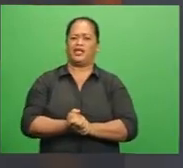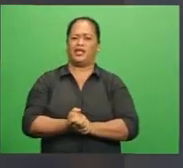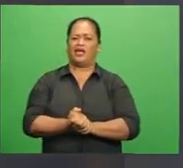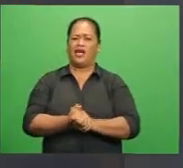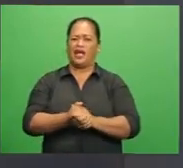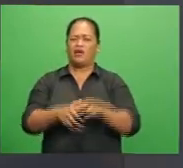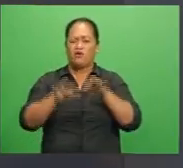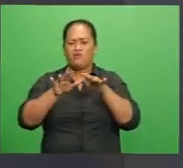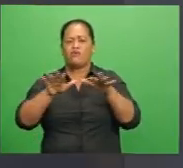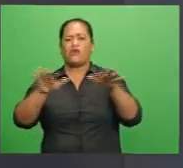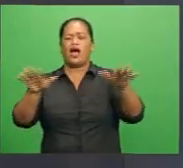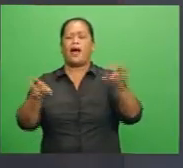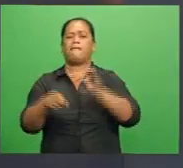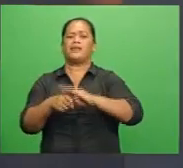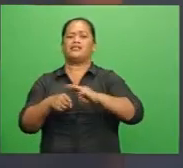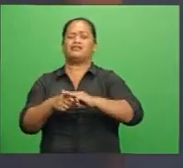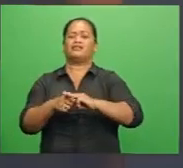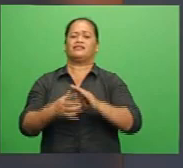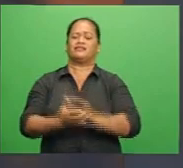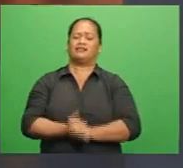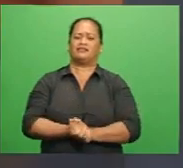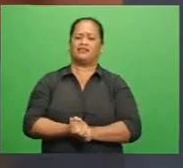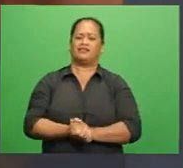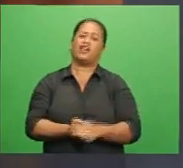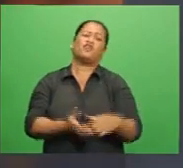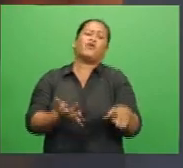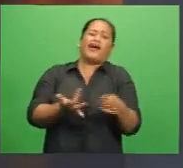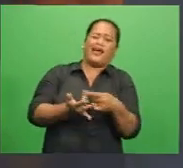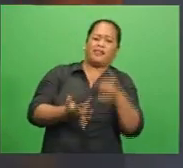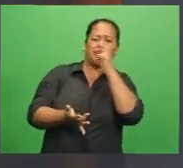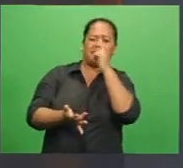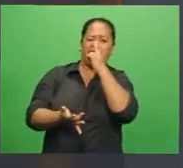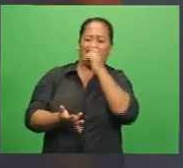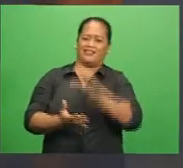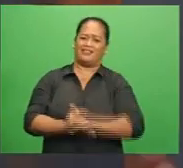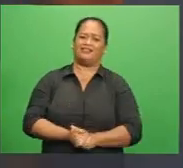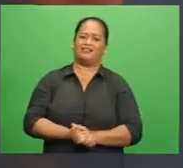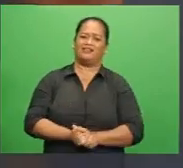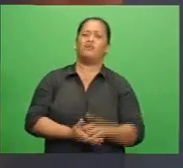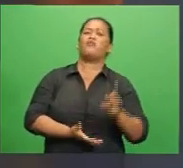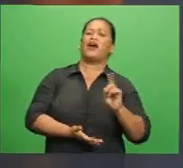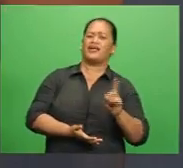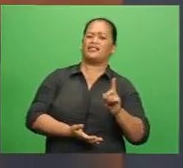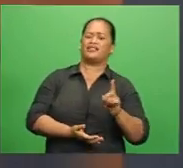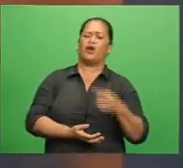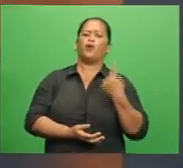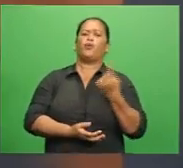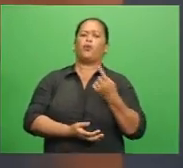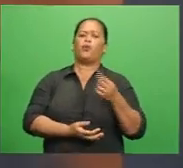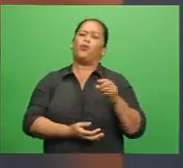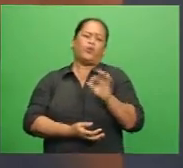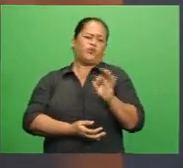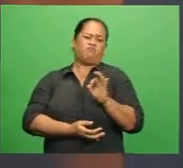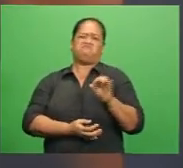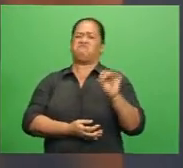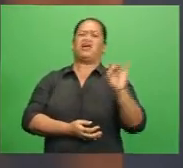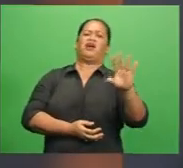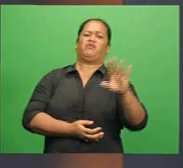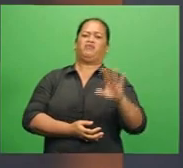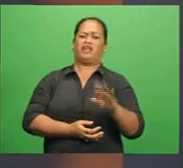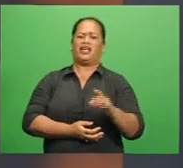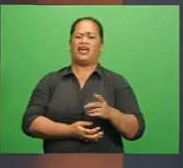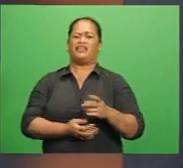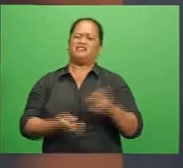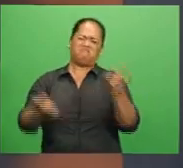that do not know or those that are not out yet to come and try it